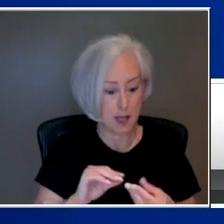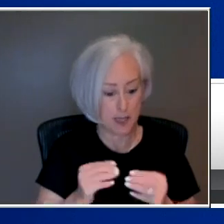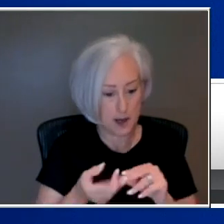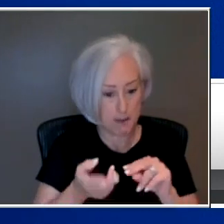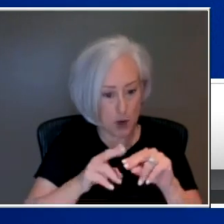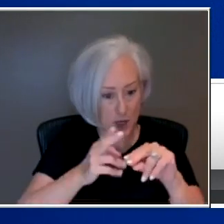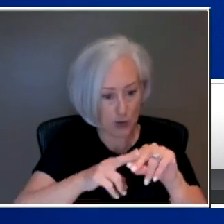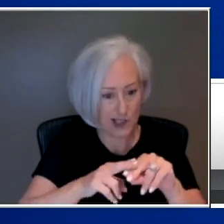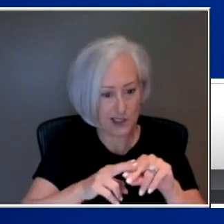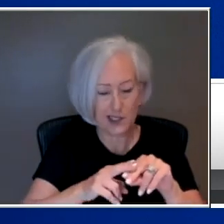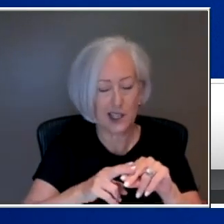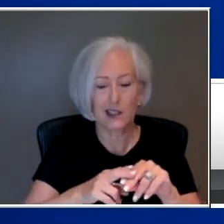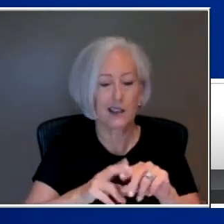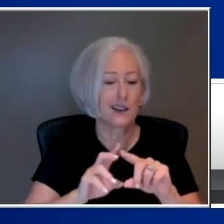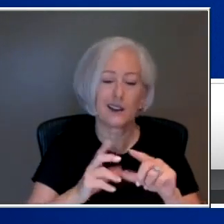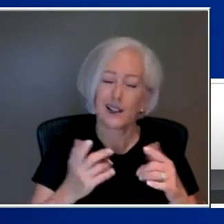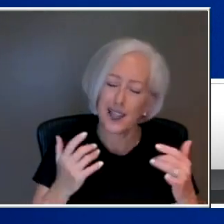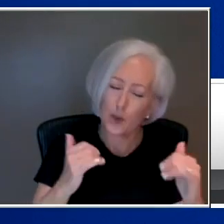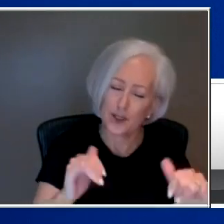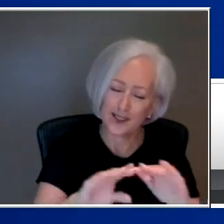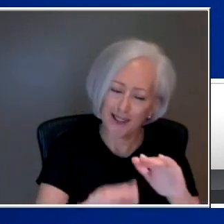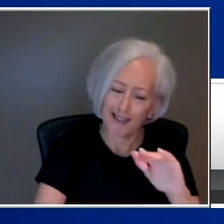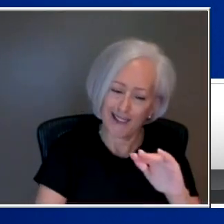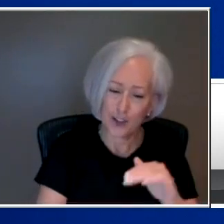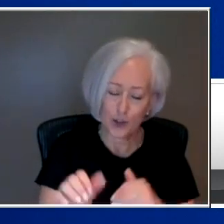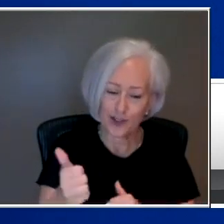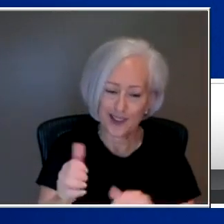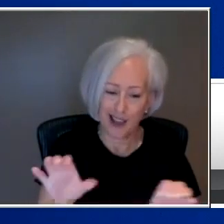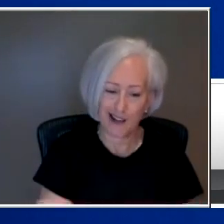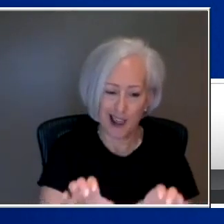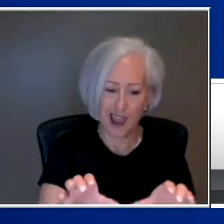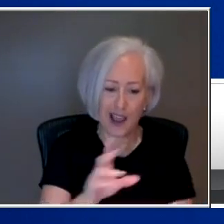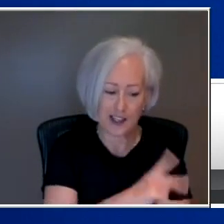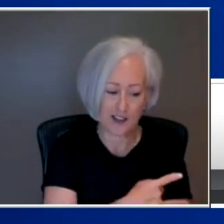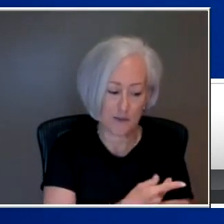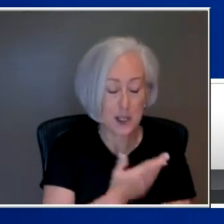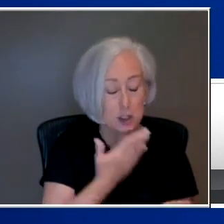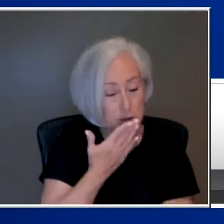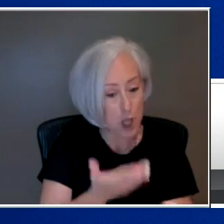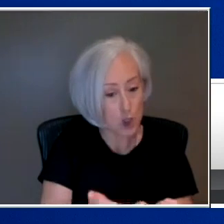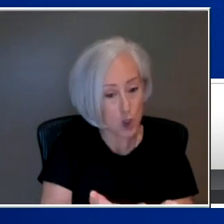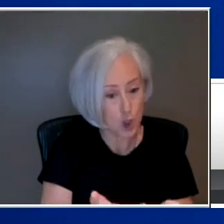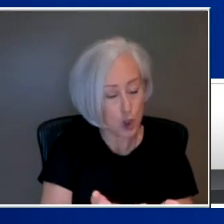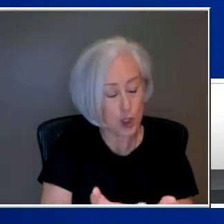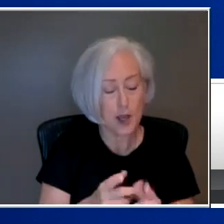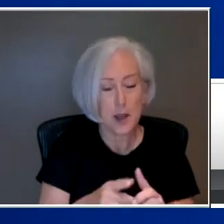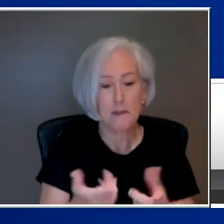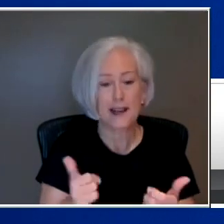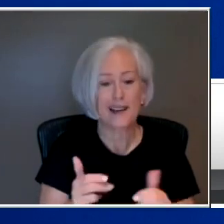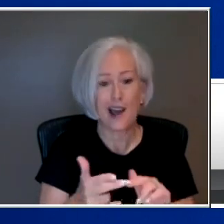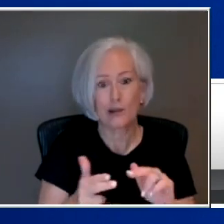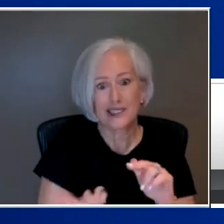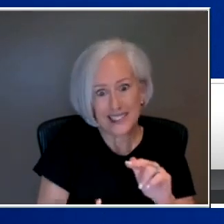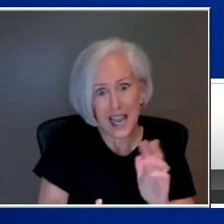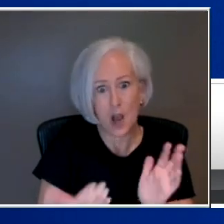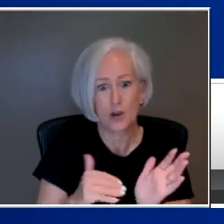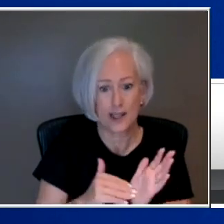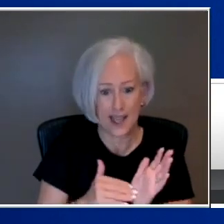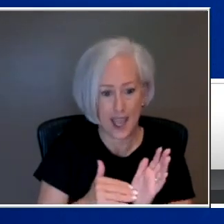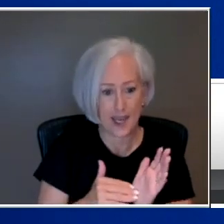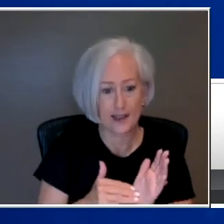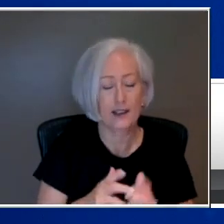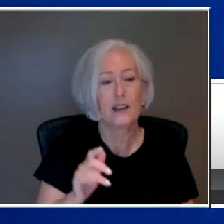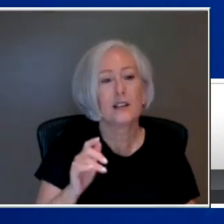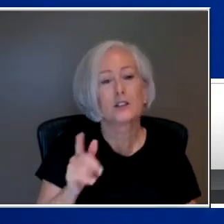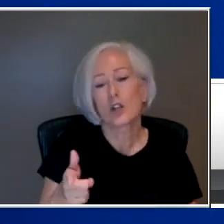they were still under 10 active patients in the hospital, which is a good thing. And now it's back down. So I think it's just a matter of